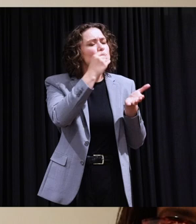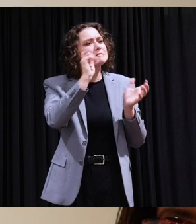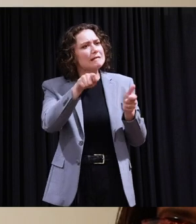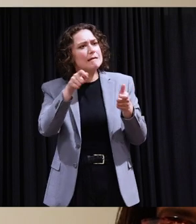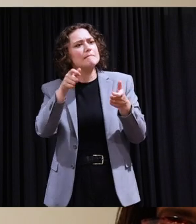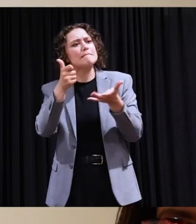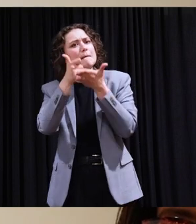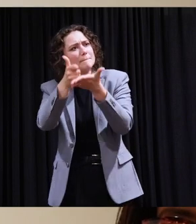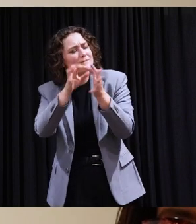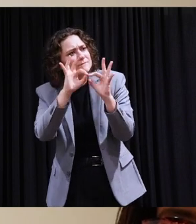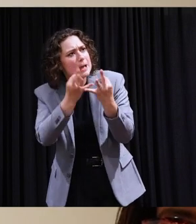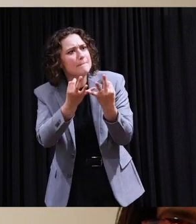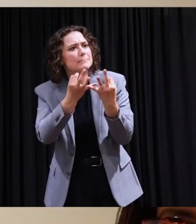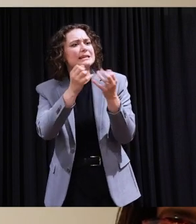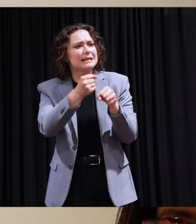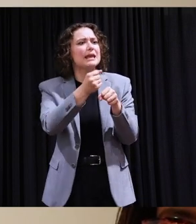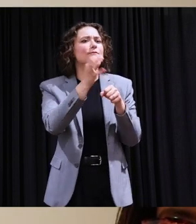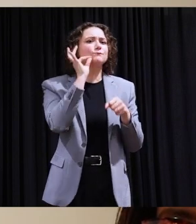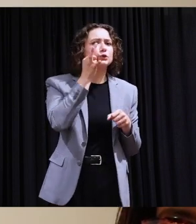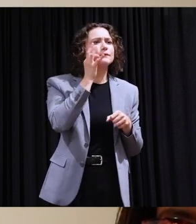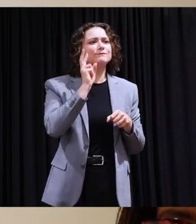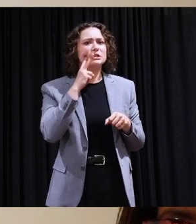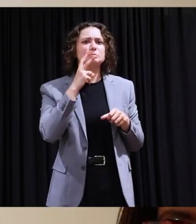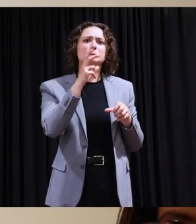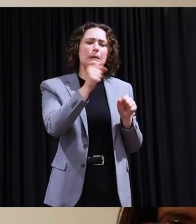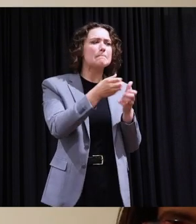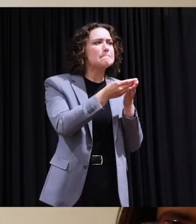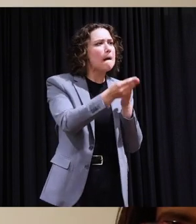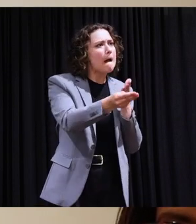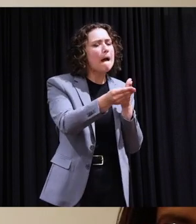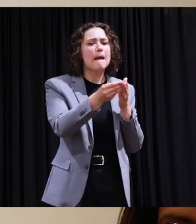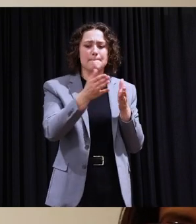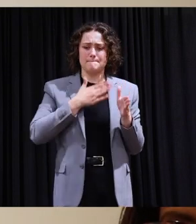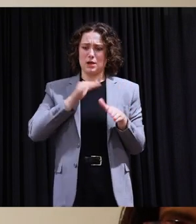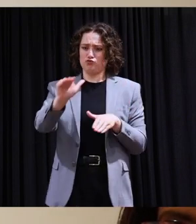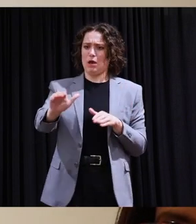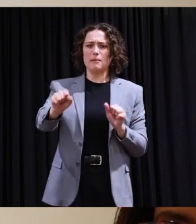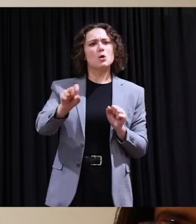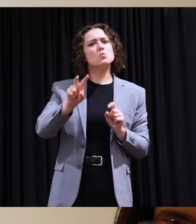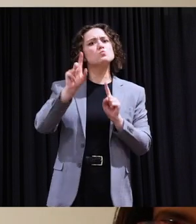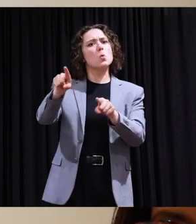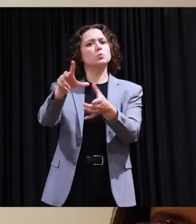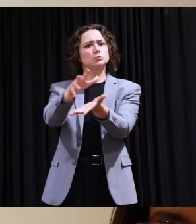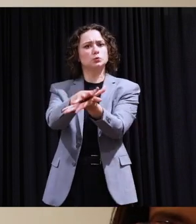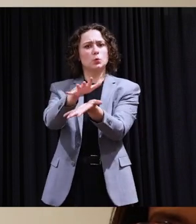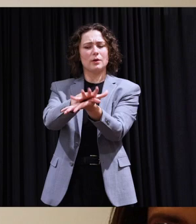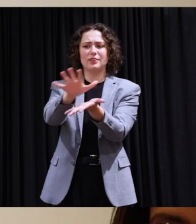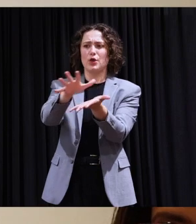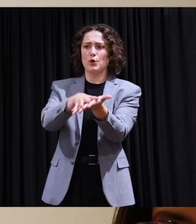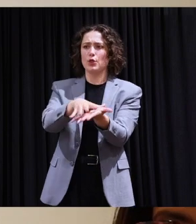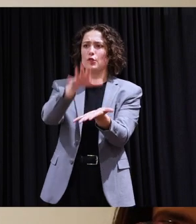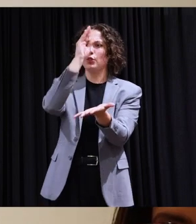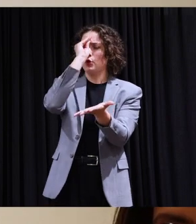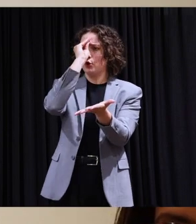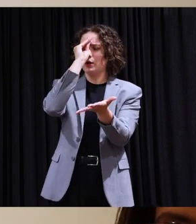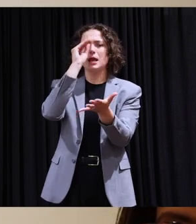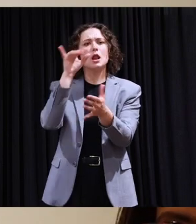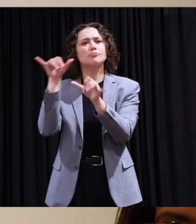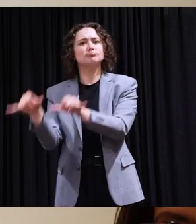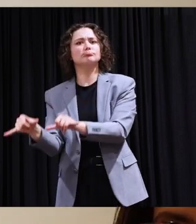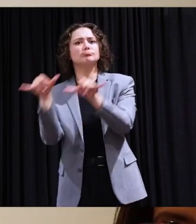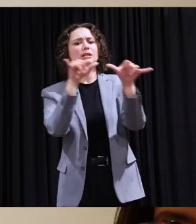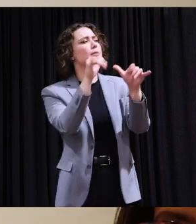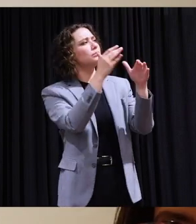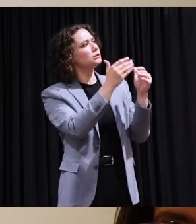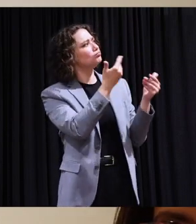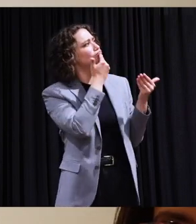fresh fruits and vegetables, to be able to put my child in a school where they can learn equally, to have long-term opportunities, to be